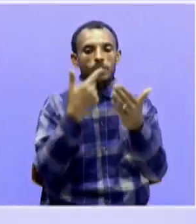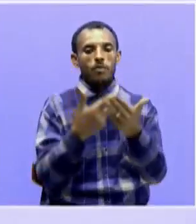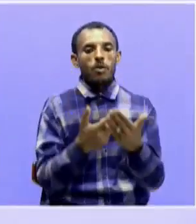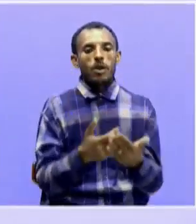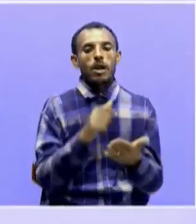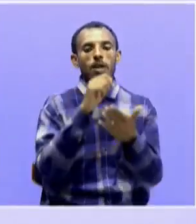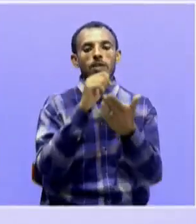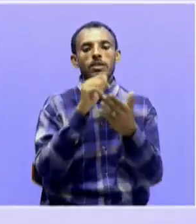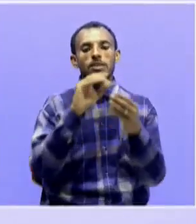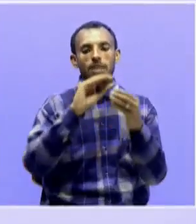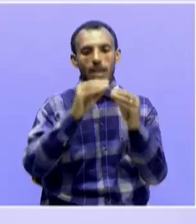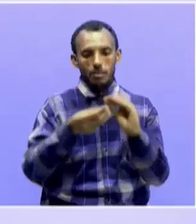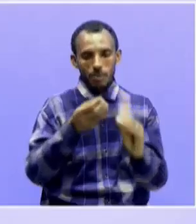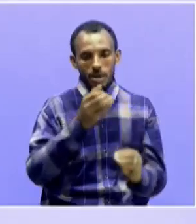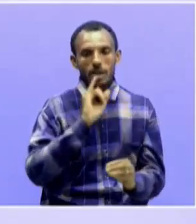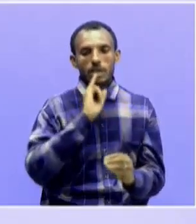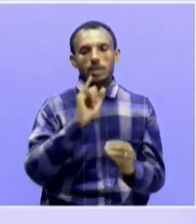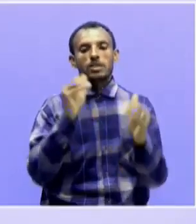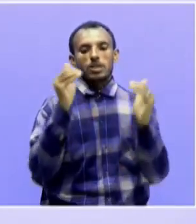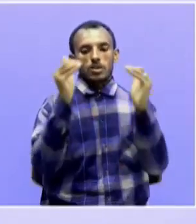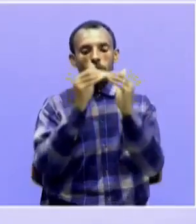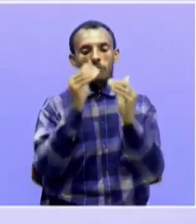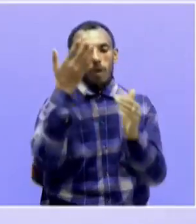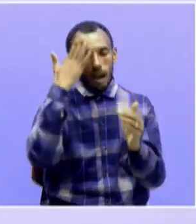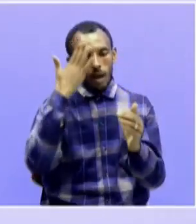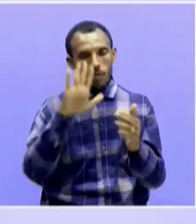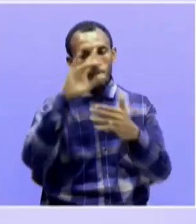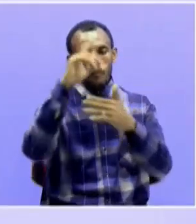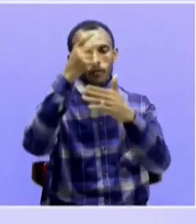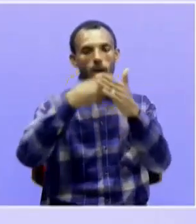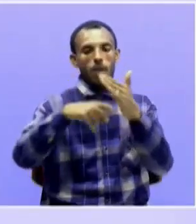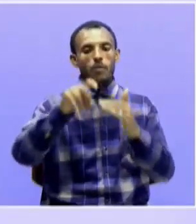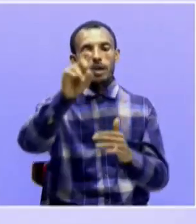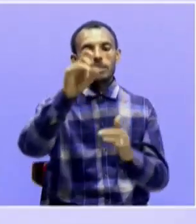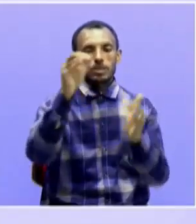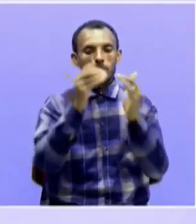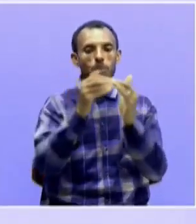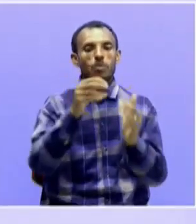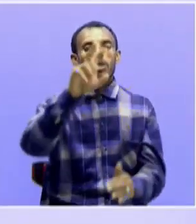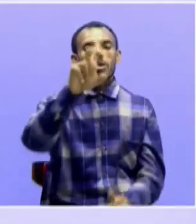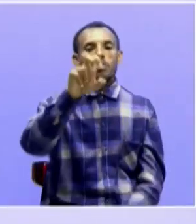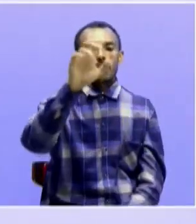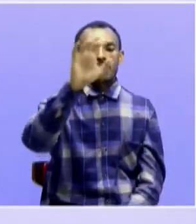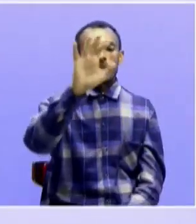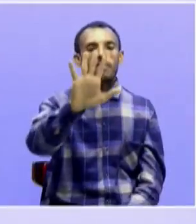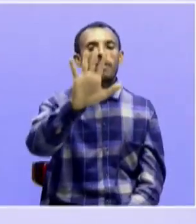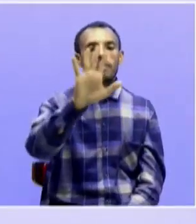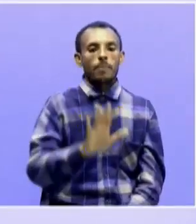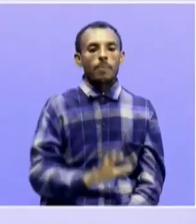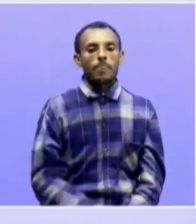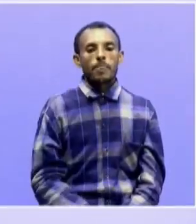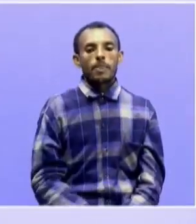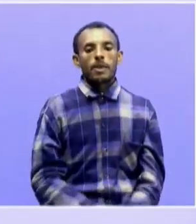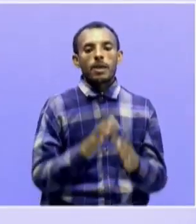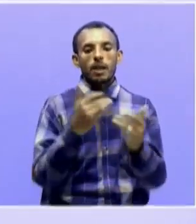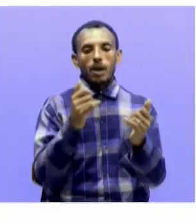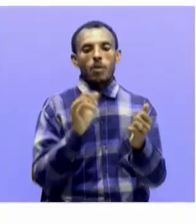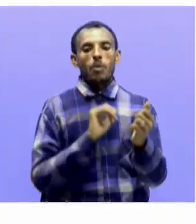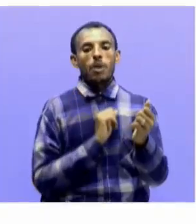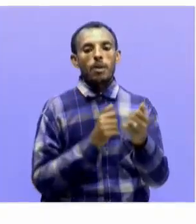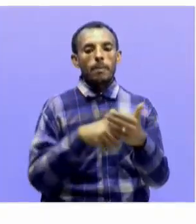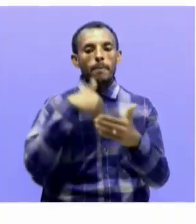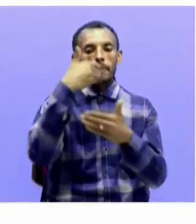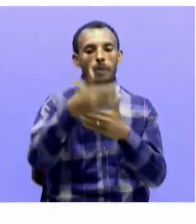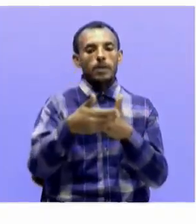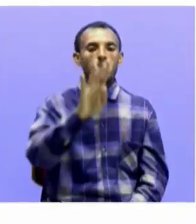the number is, or the unknown value x is, it is 25. Now we'll proceed to the